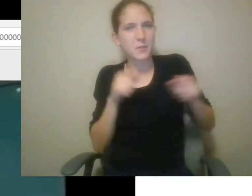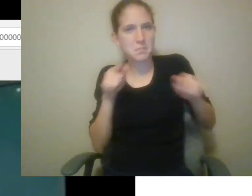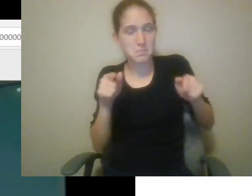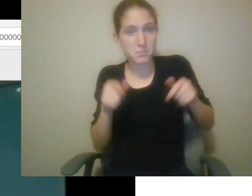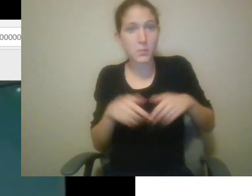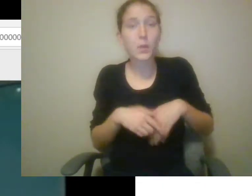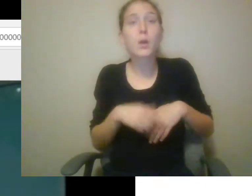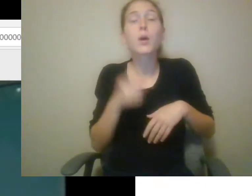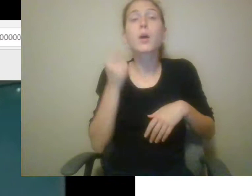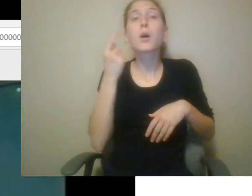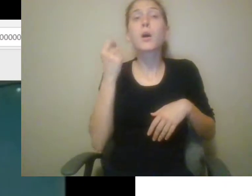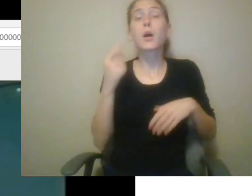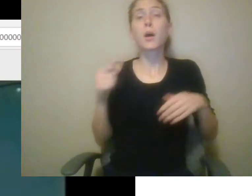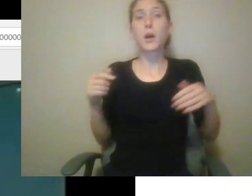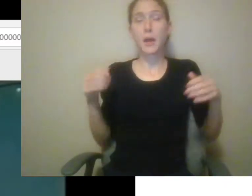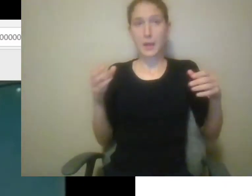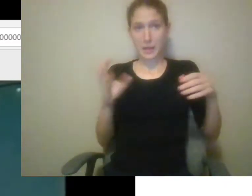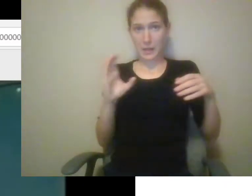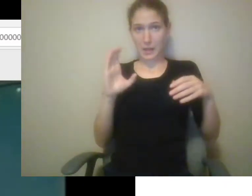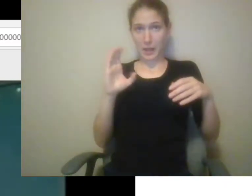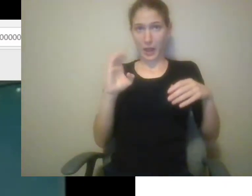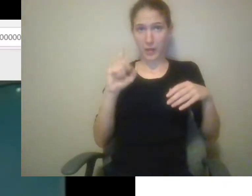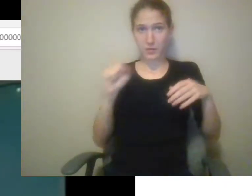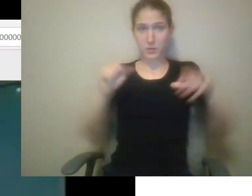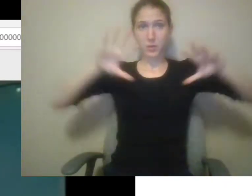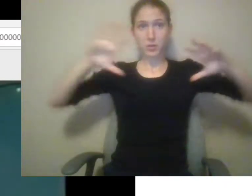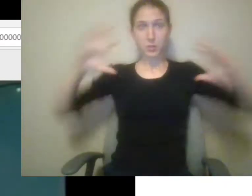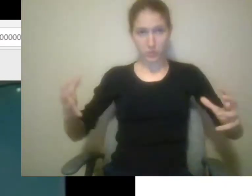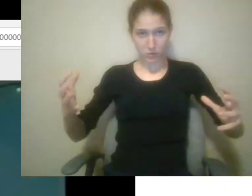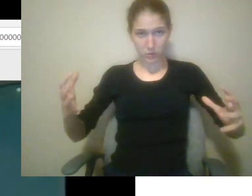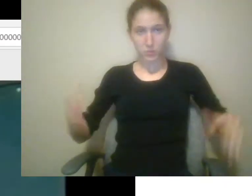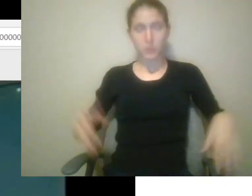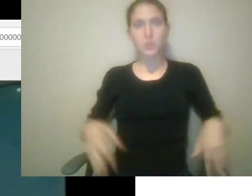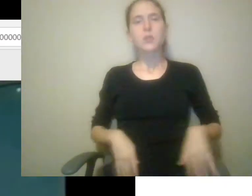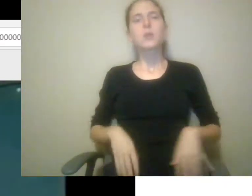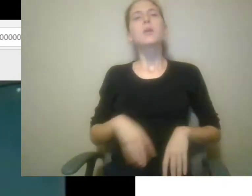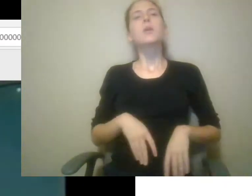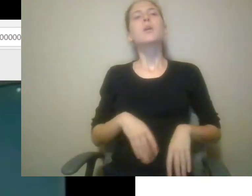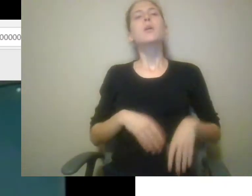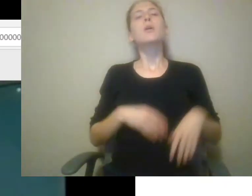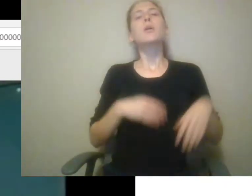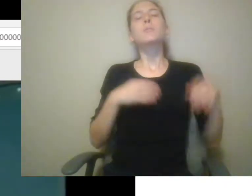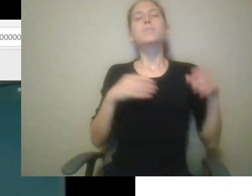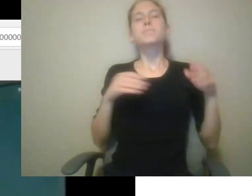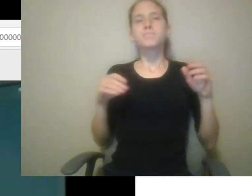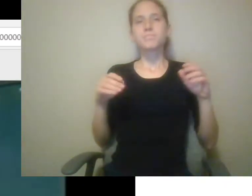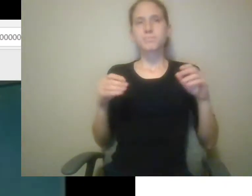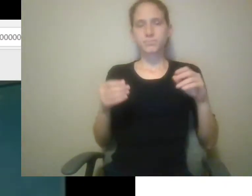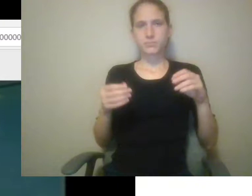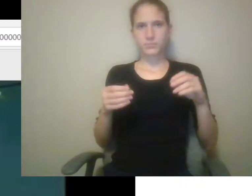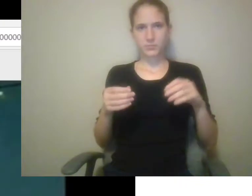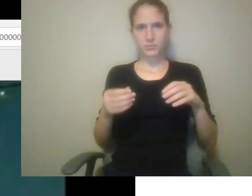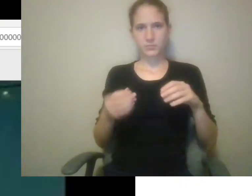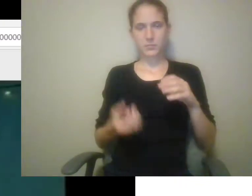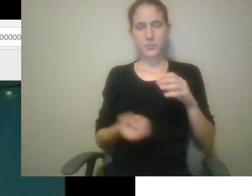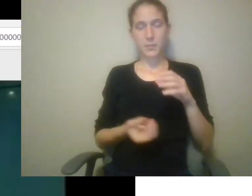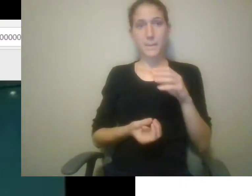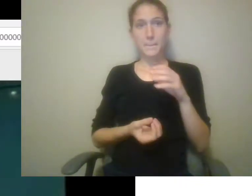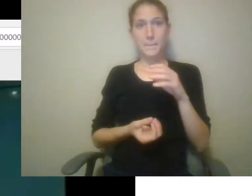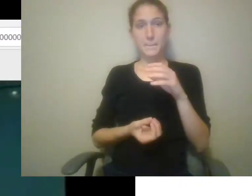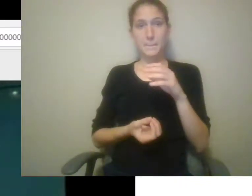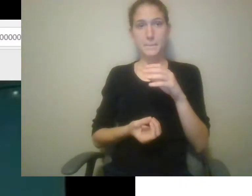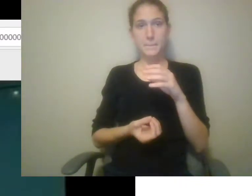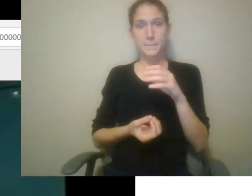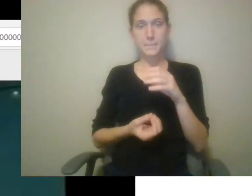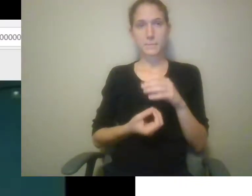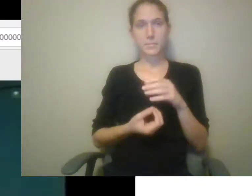in plants and bacteria. Okay, so they're not found in all different kinds of cells.